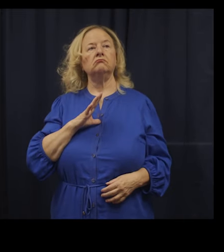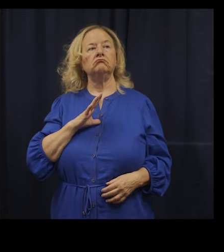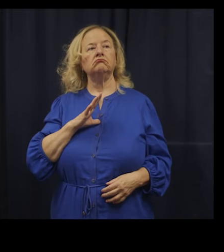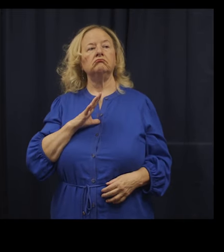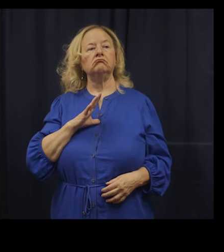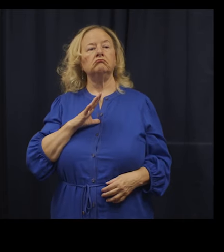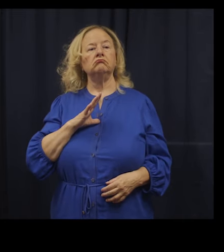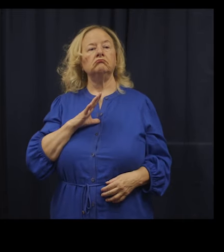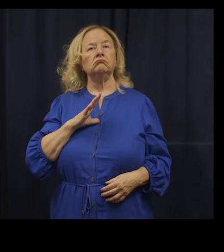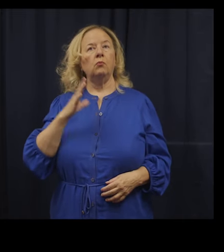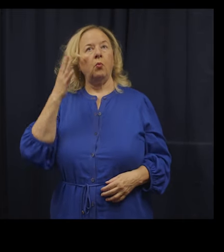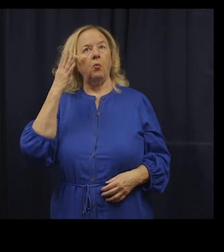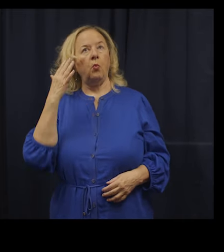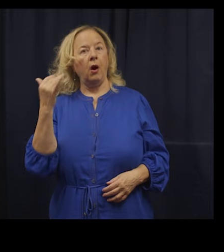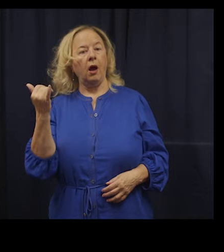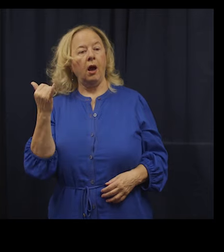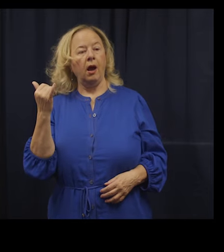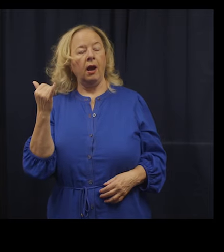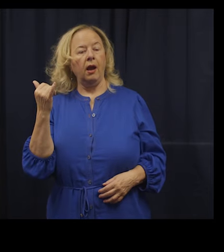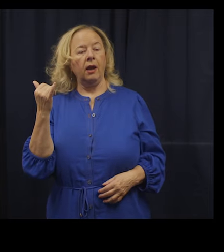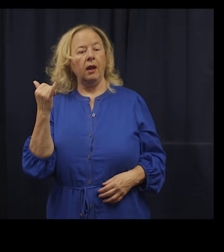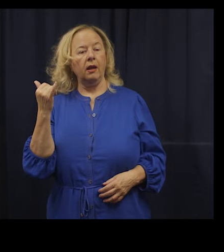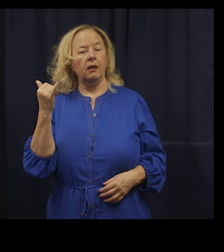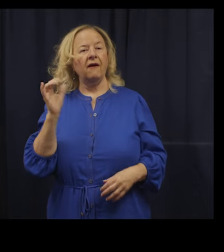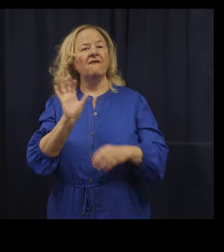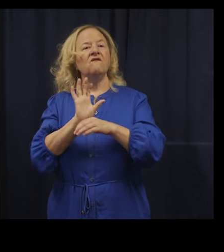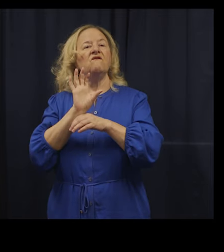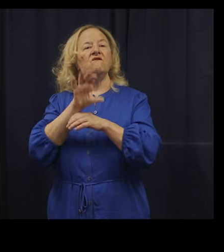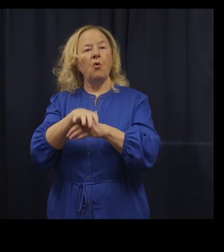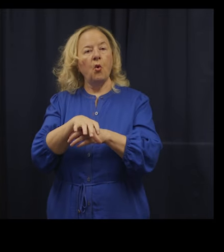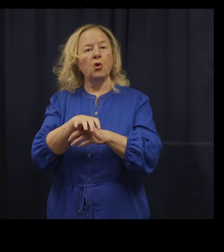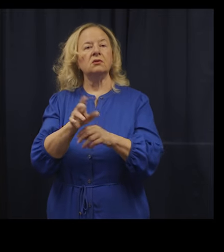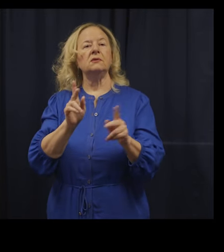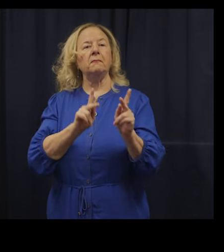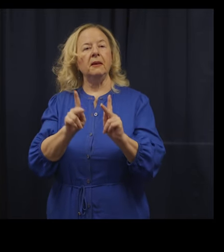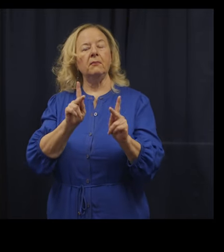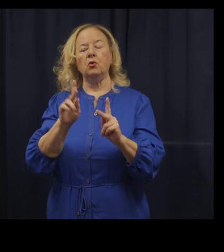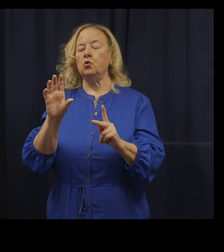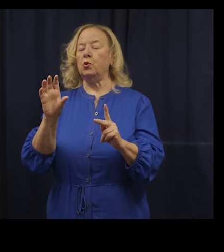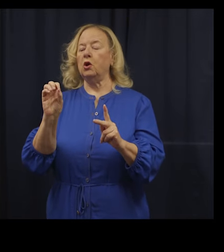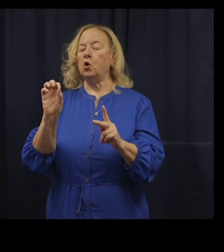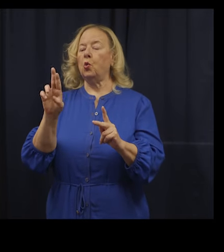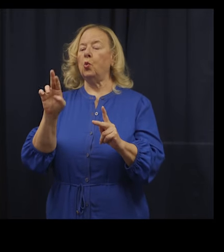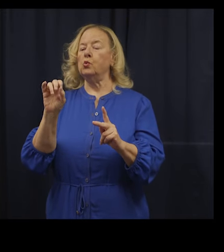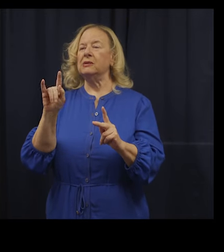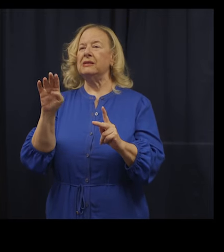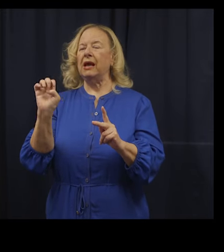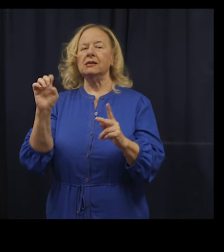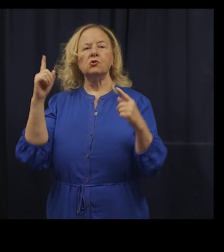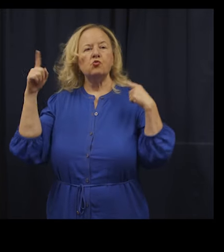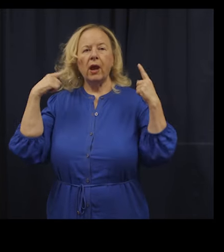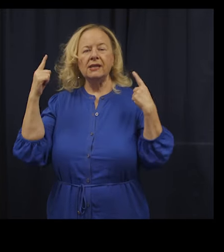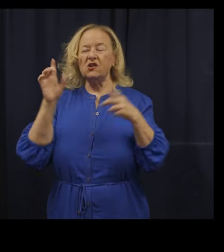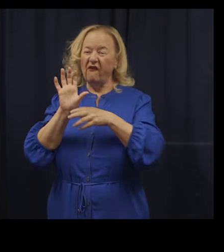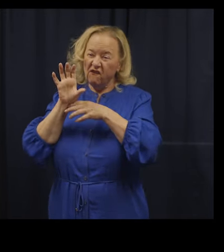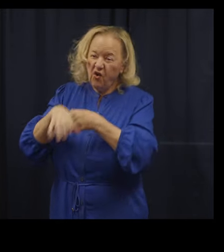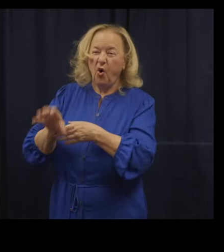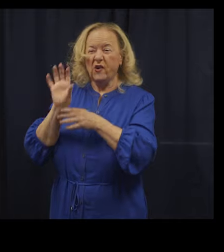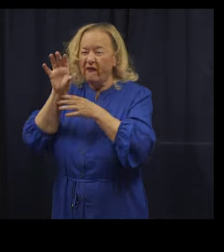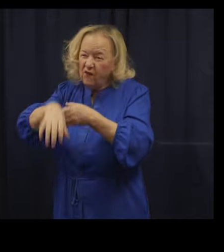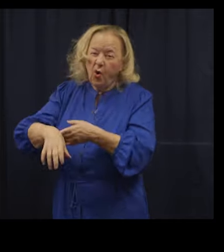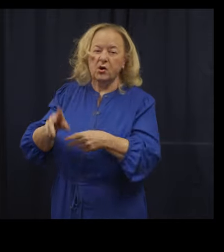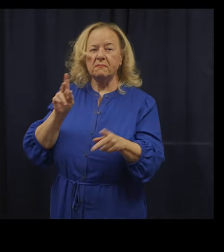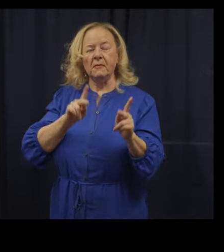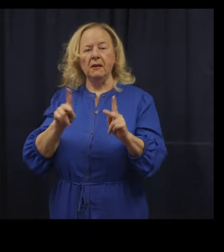is why the forced conversions during the Crusades is so crazy, because you're